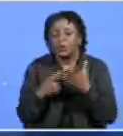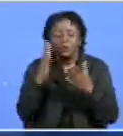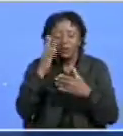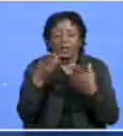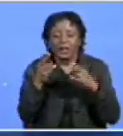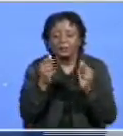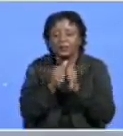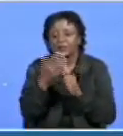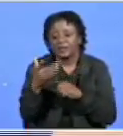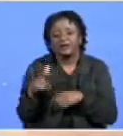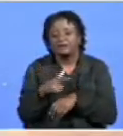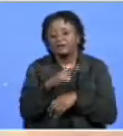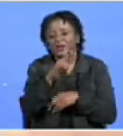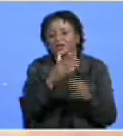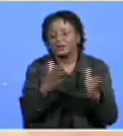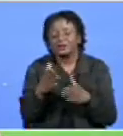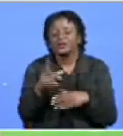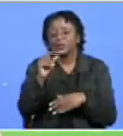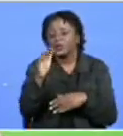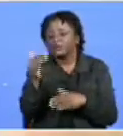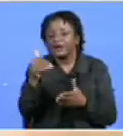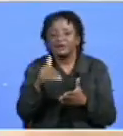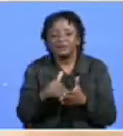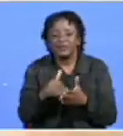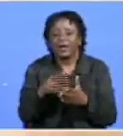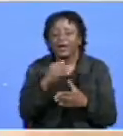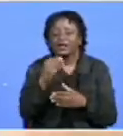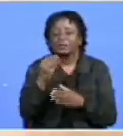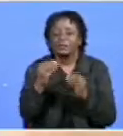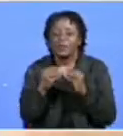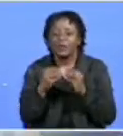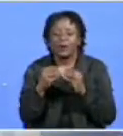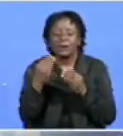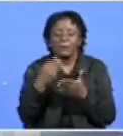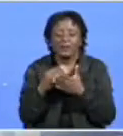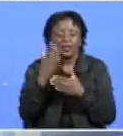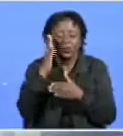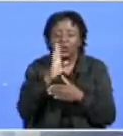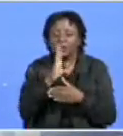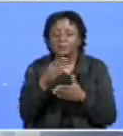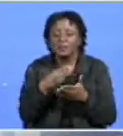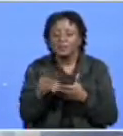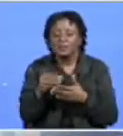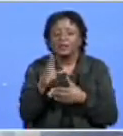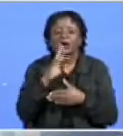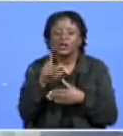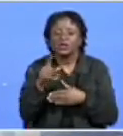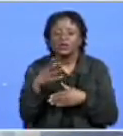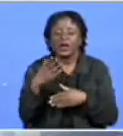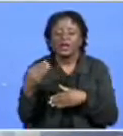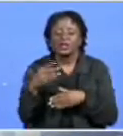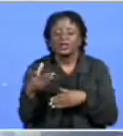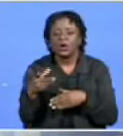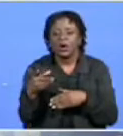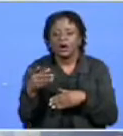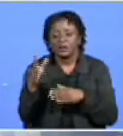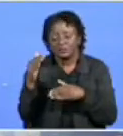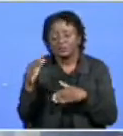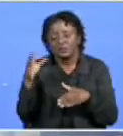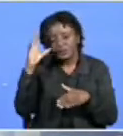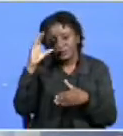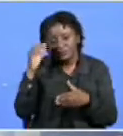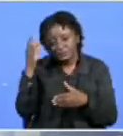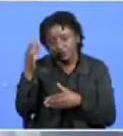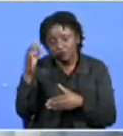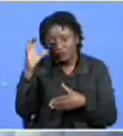but yeah. 25K and more money is gonna be spent. So are you and your fiance going to settle for a small wedding, or are you guys